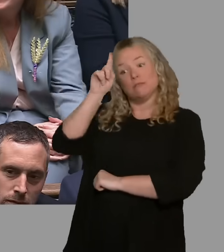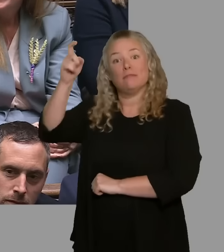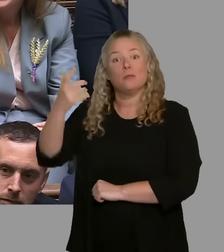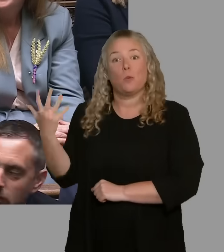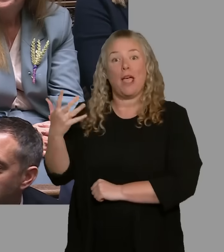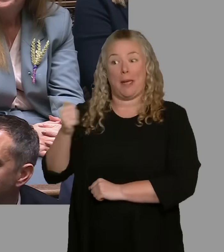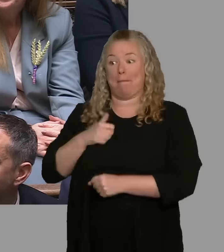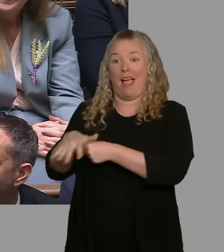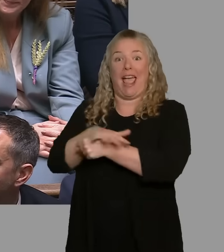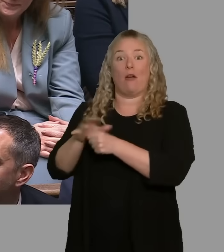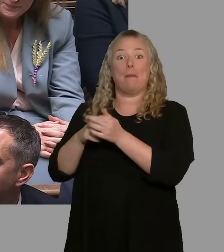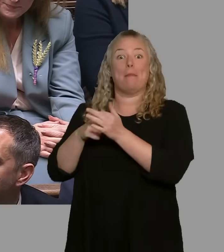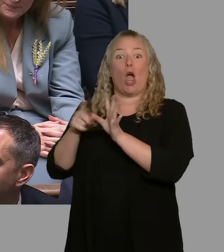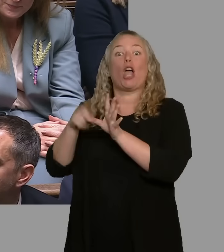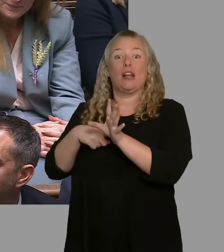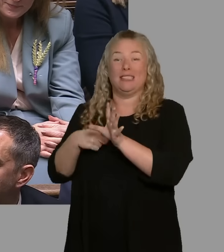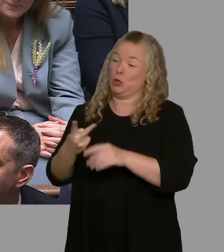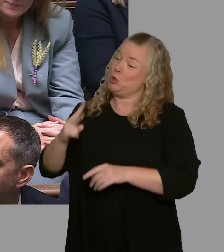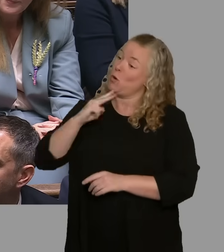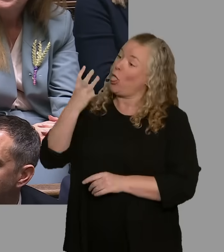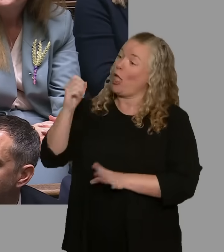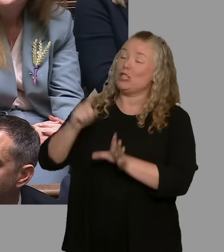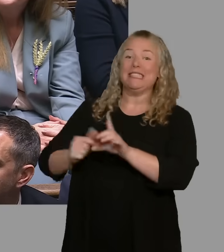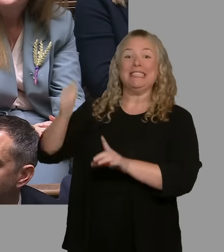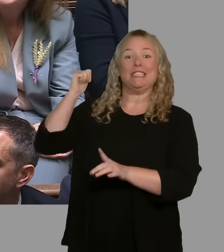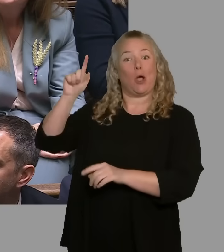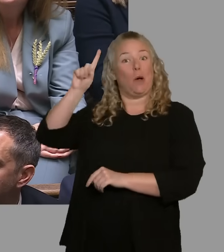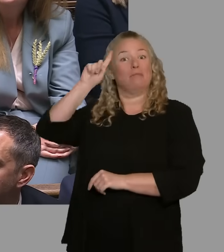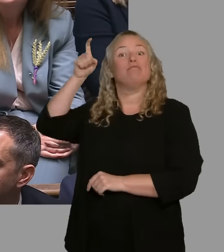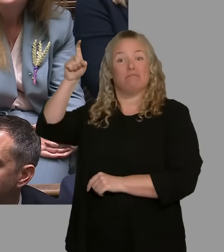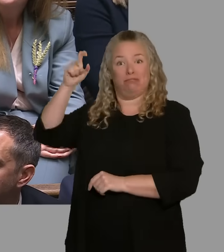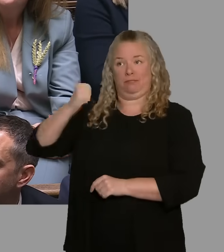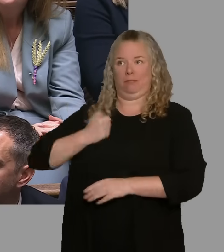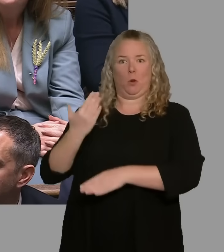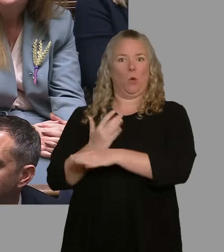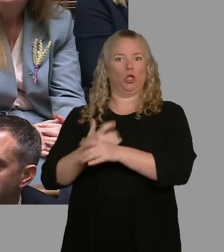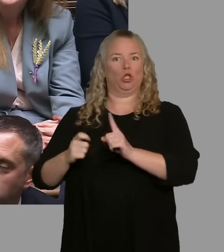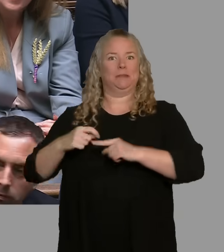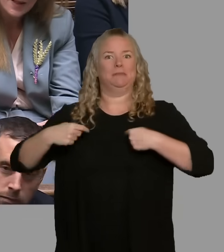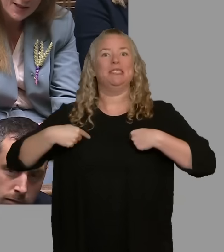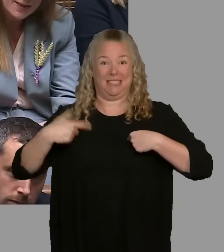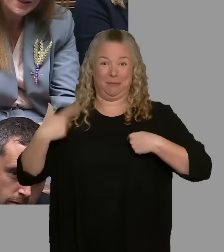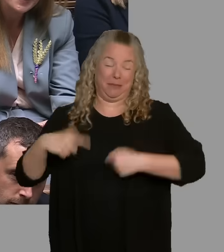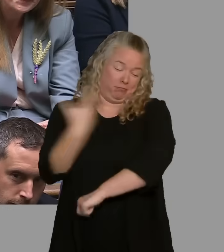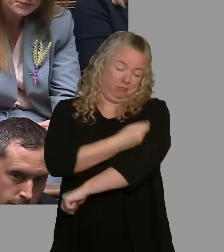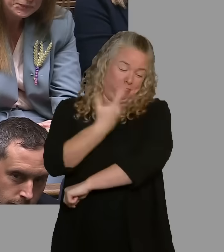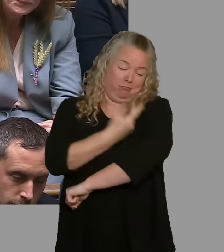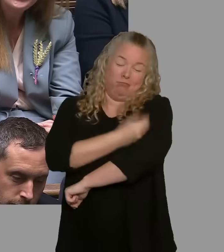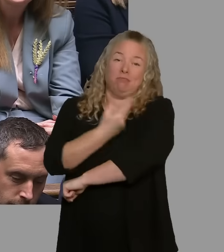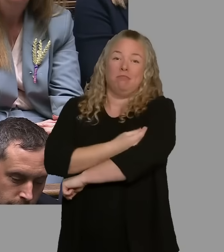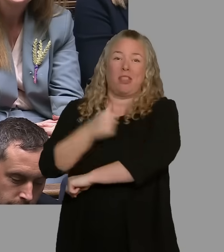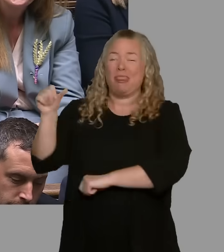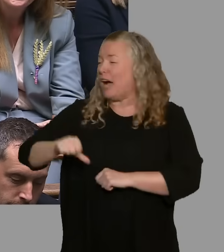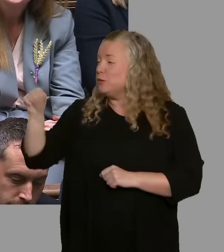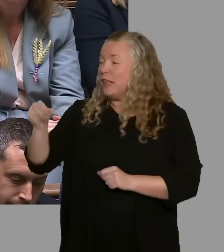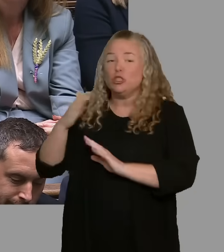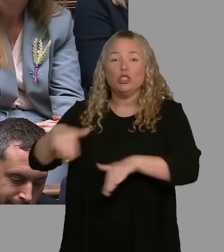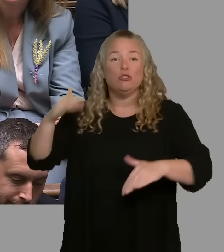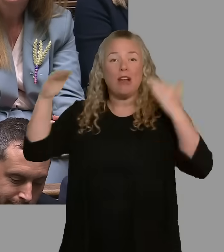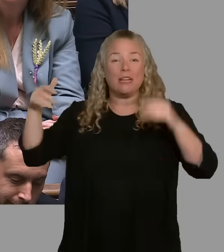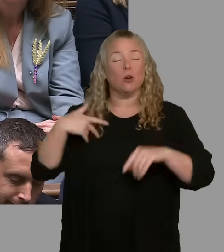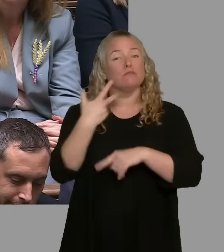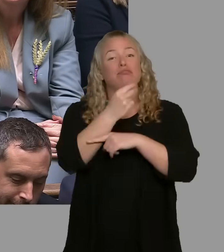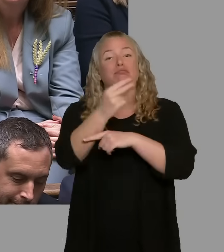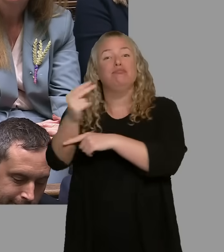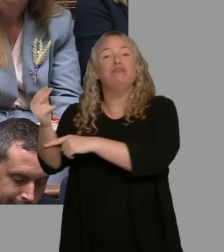Minister update the House about our new rollout of chickenpox vaccinations, which will further protect our children? And would